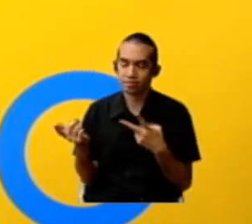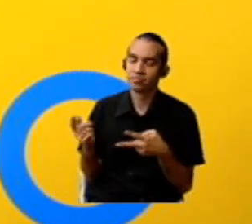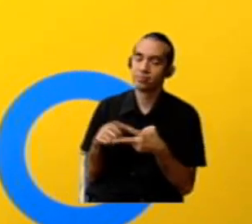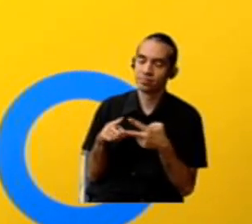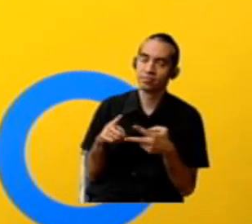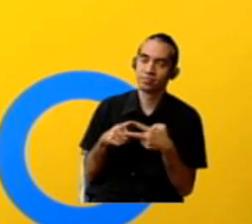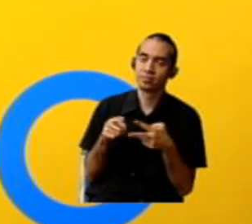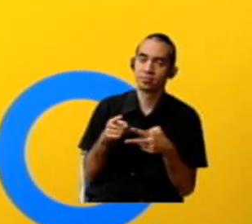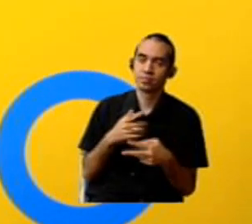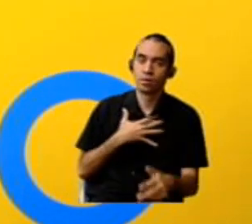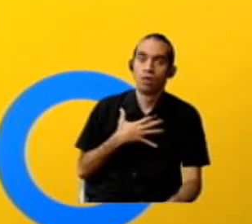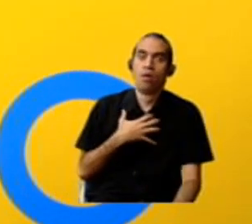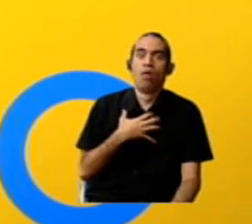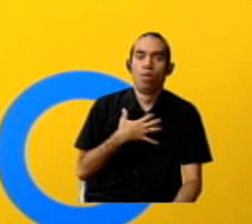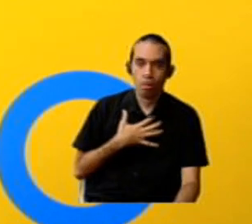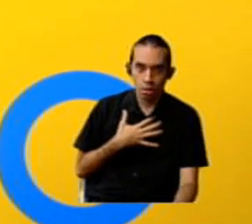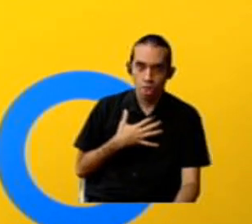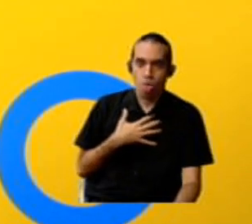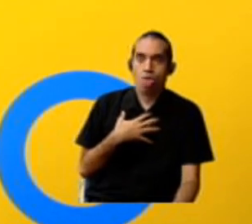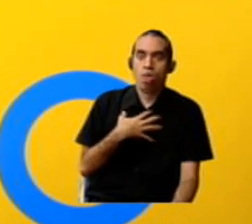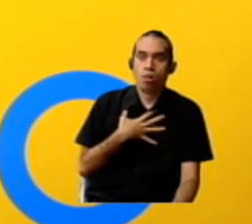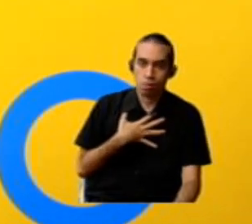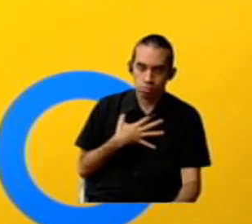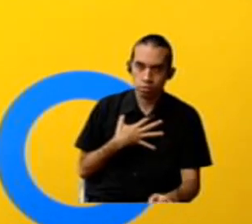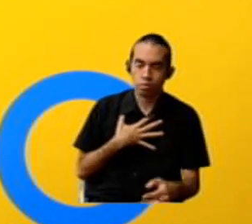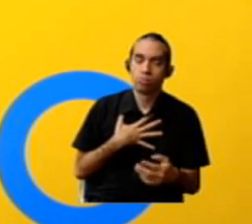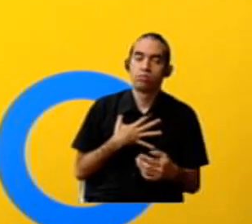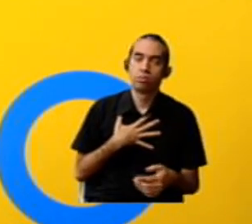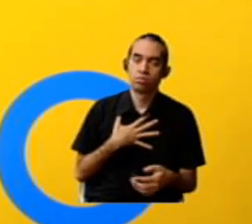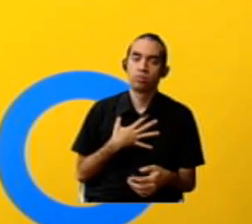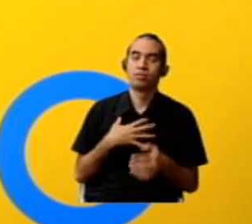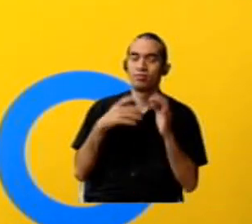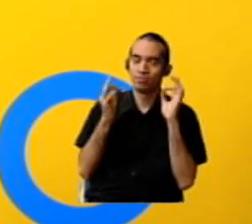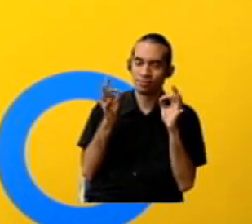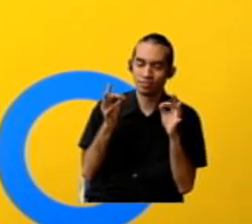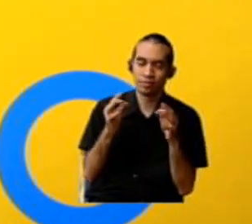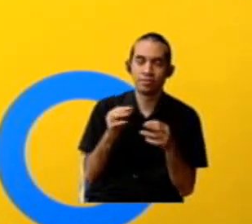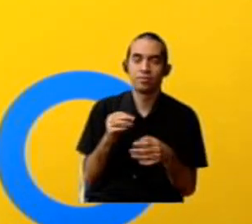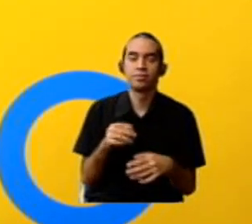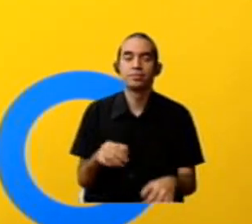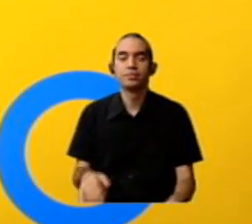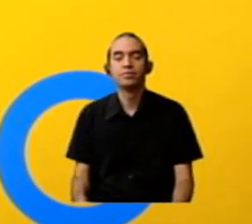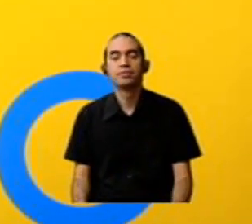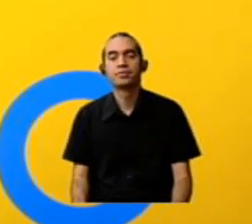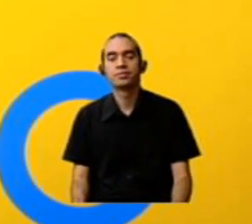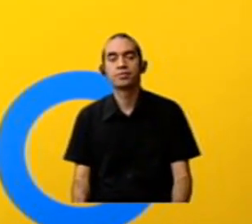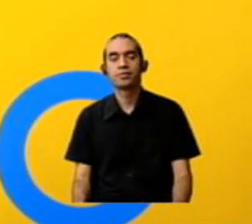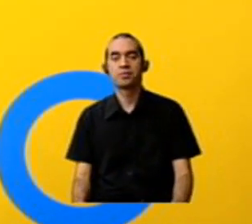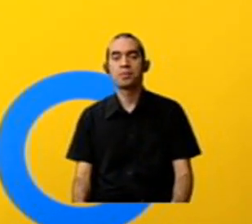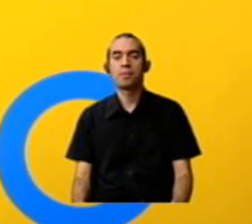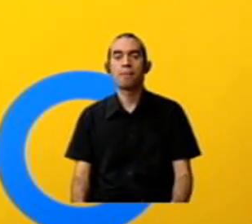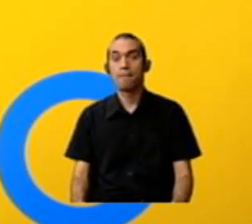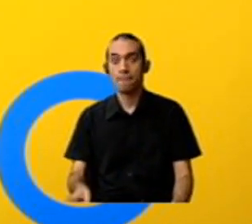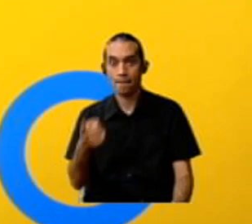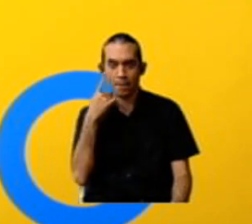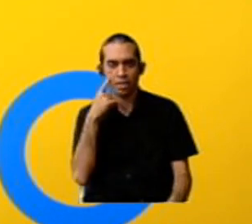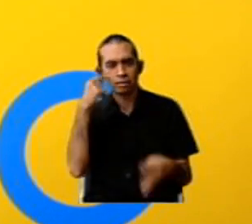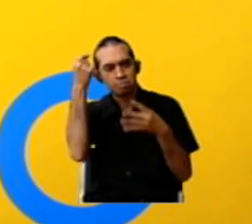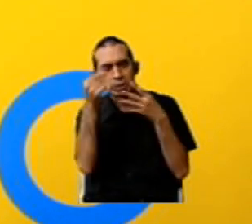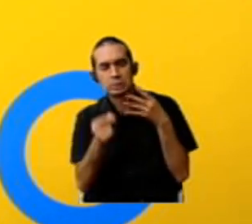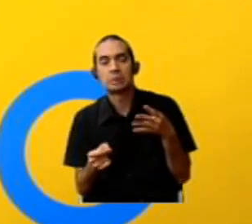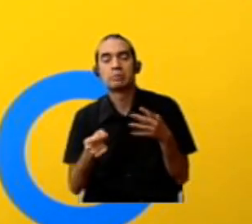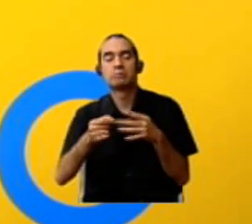about shortness of breath. Yes, very good. Now, in order to review those